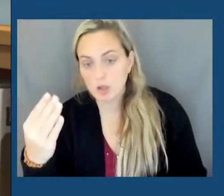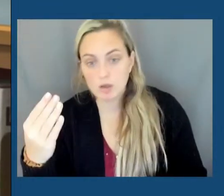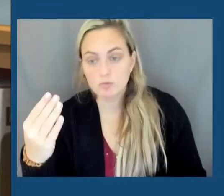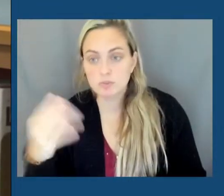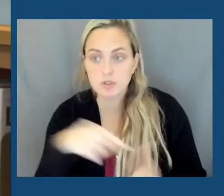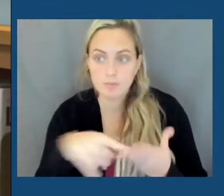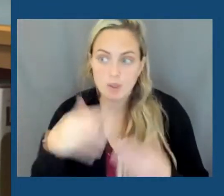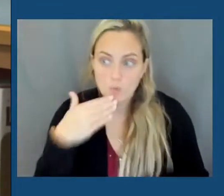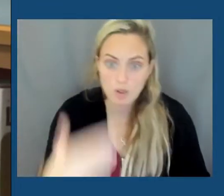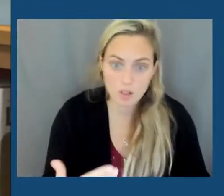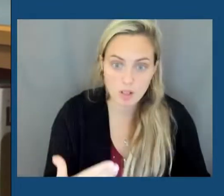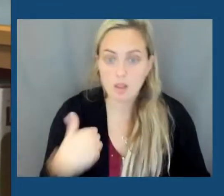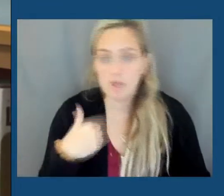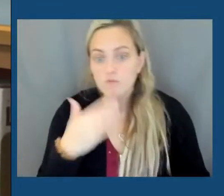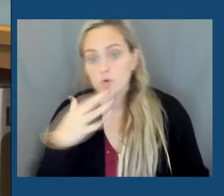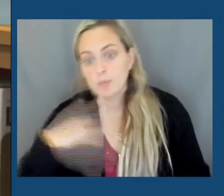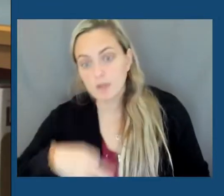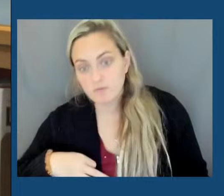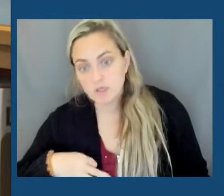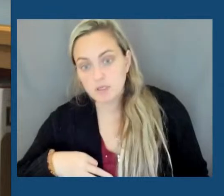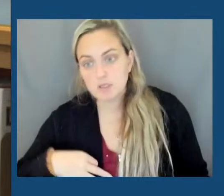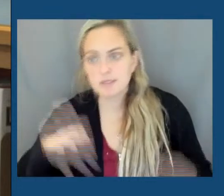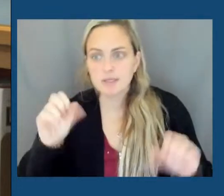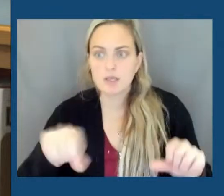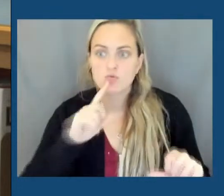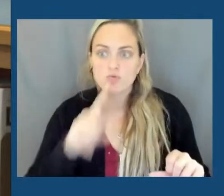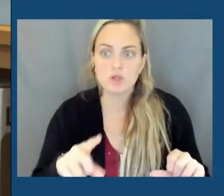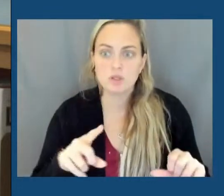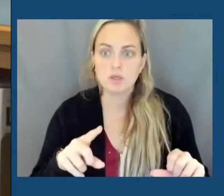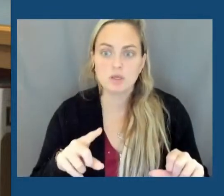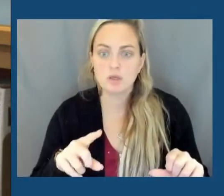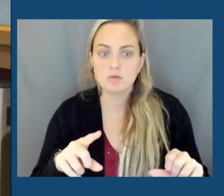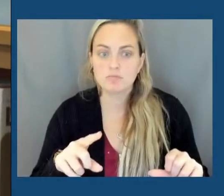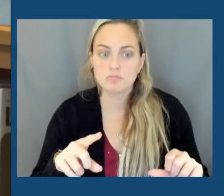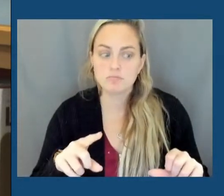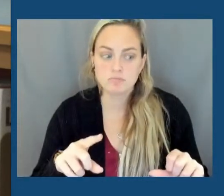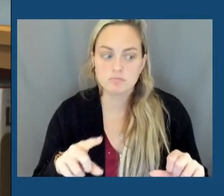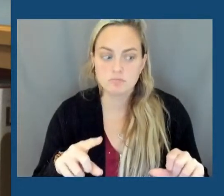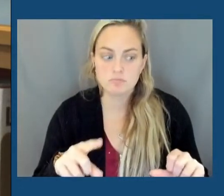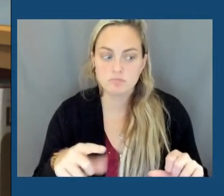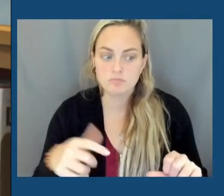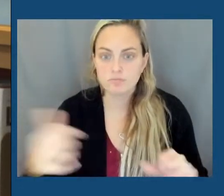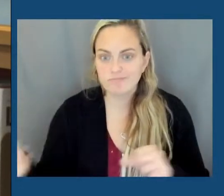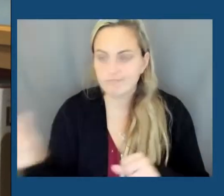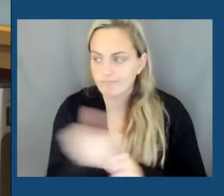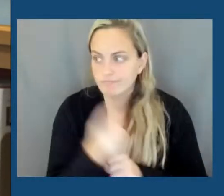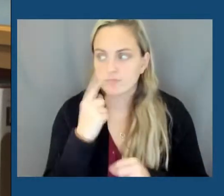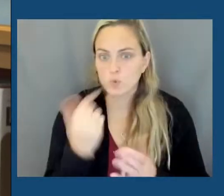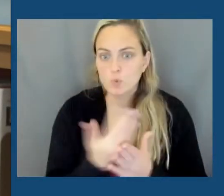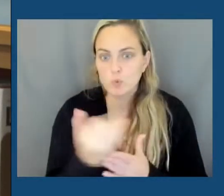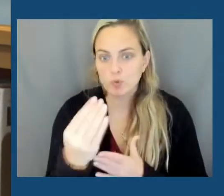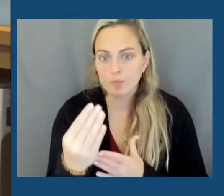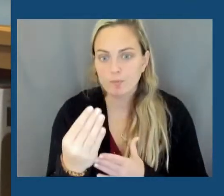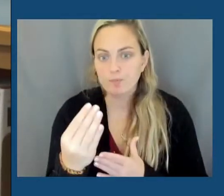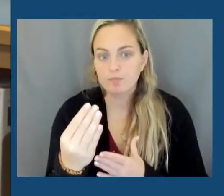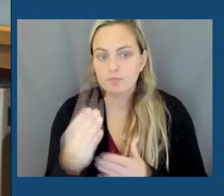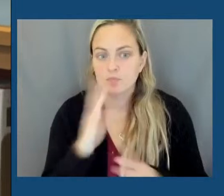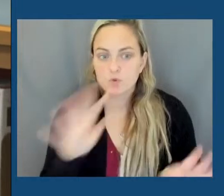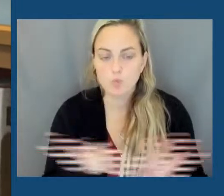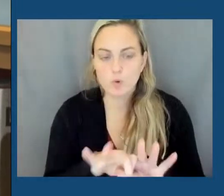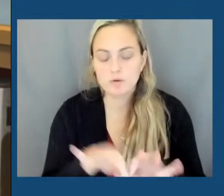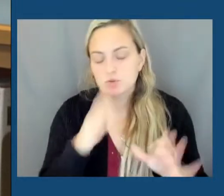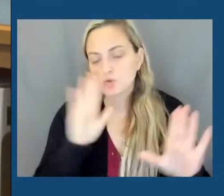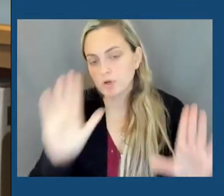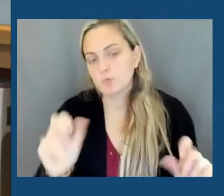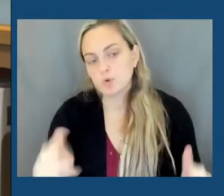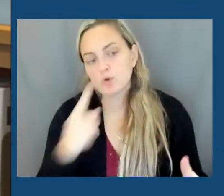well, have good benefits, and can really bring those guys in there. So I think that's really, really crucial, and I think that's a great opportunity for